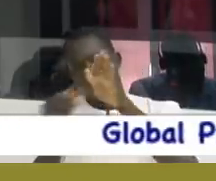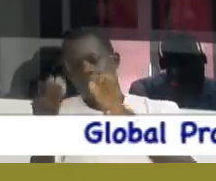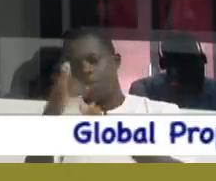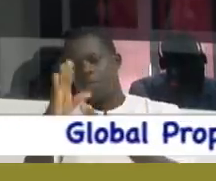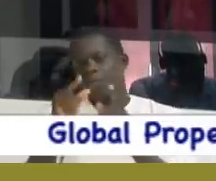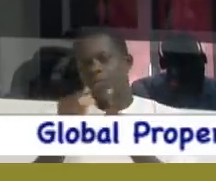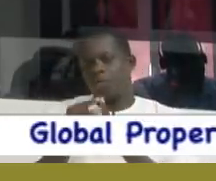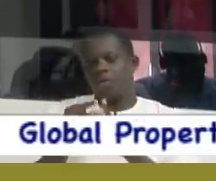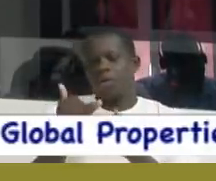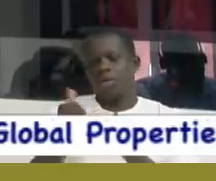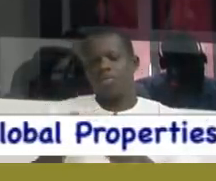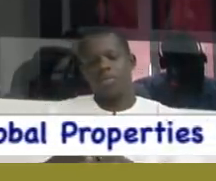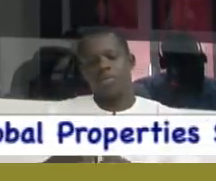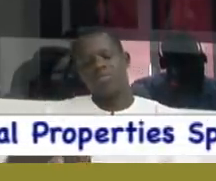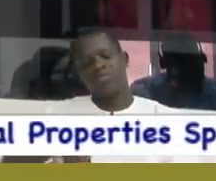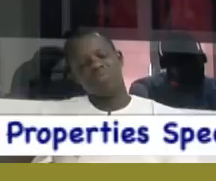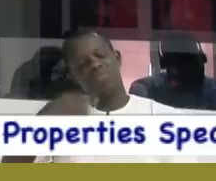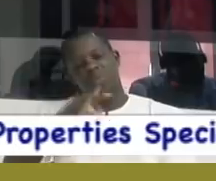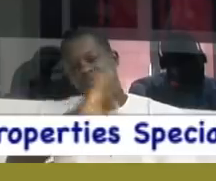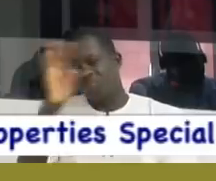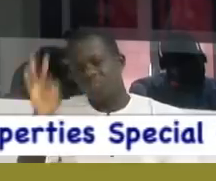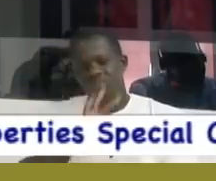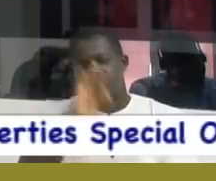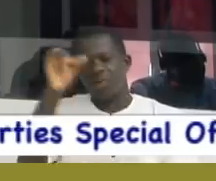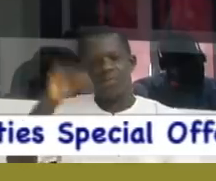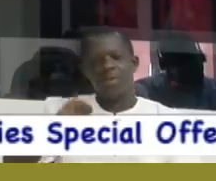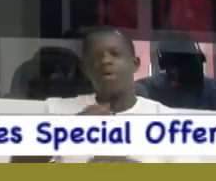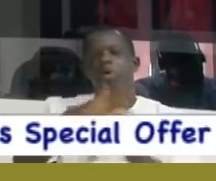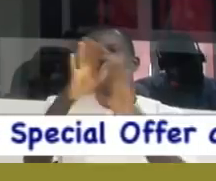"I was feeling horrible. Somebody